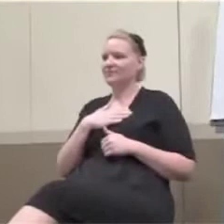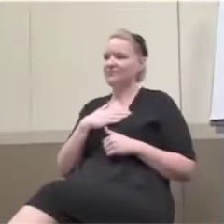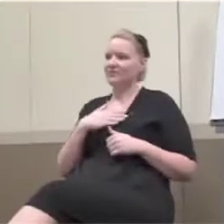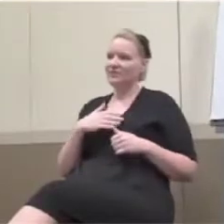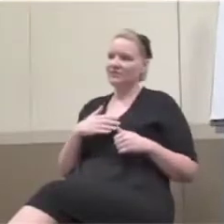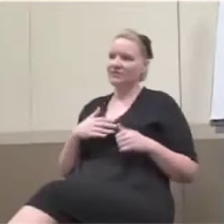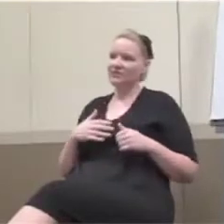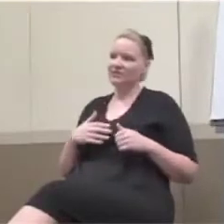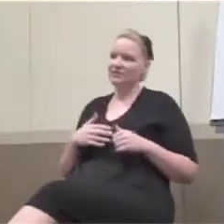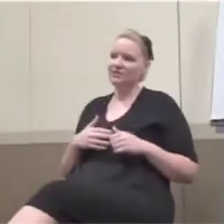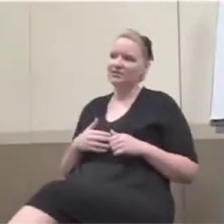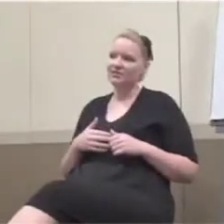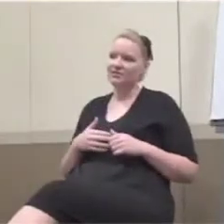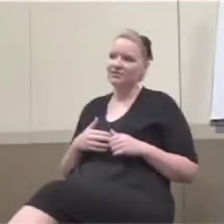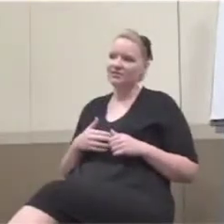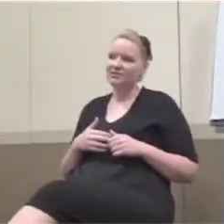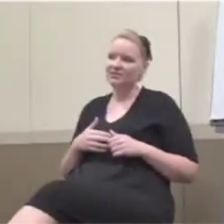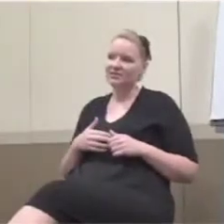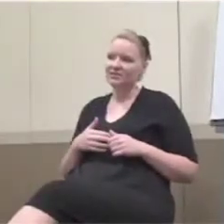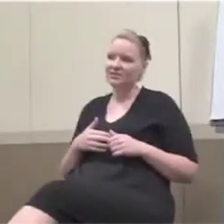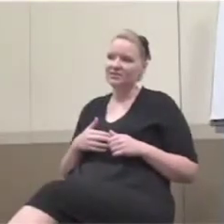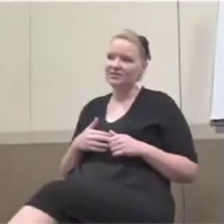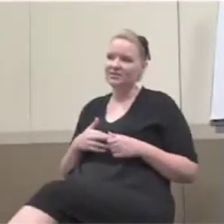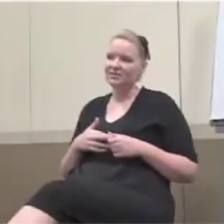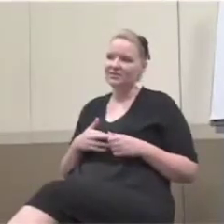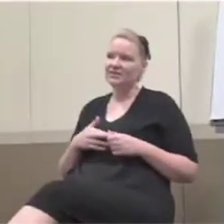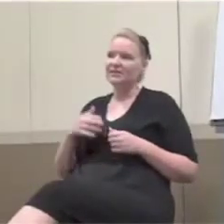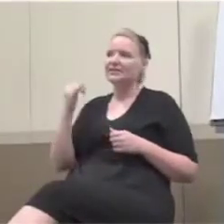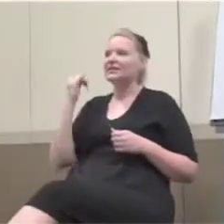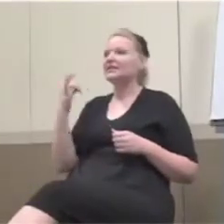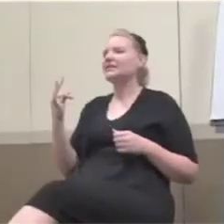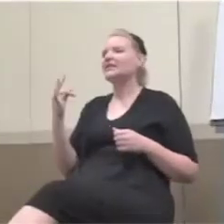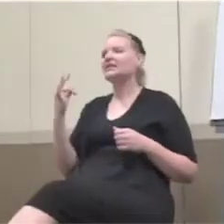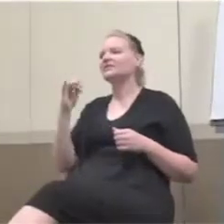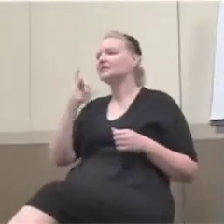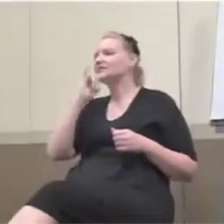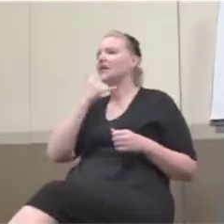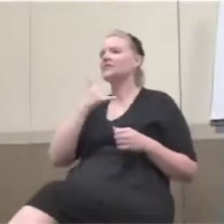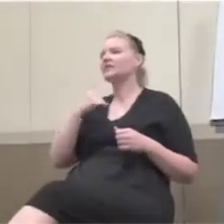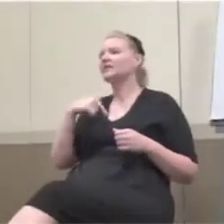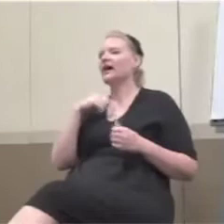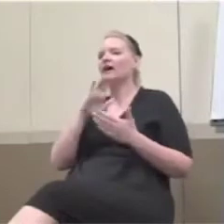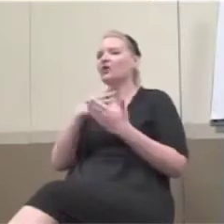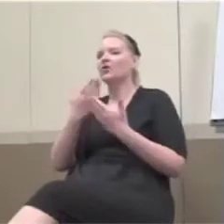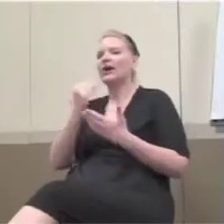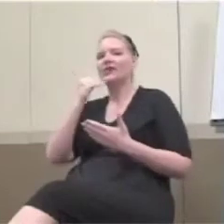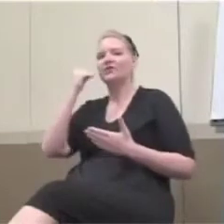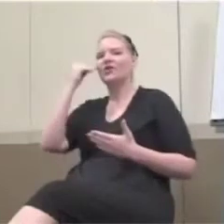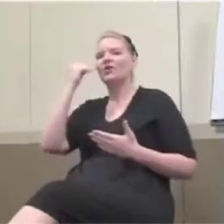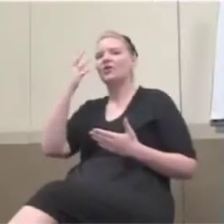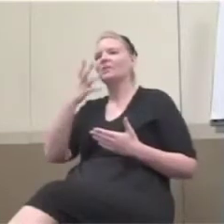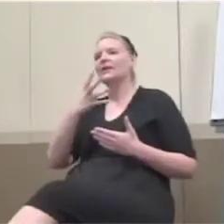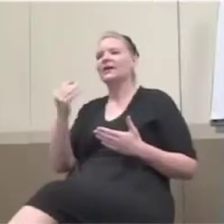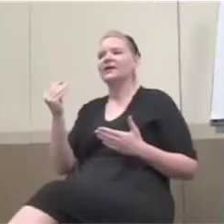well, like, you know what I mean? Like, if suddenly, like, I came home and she,